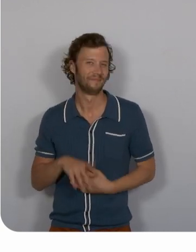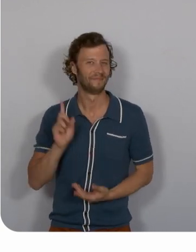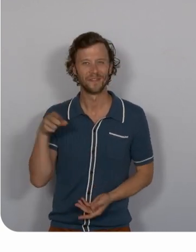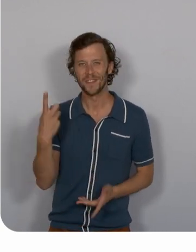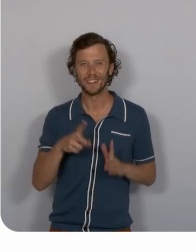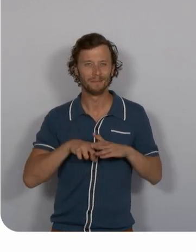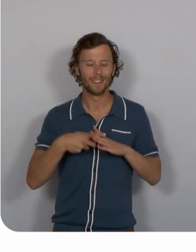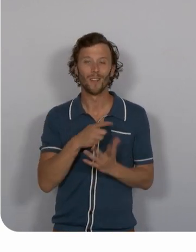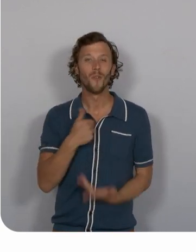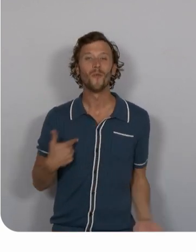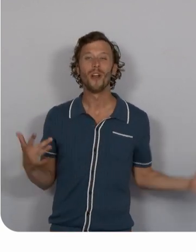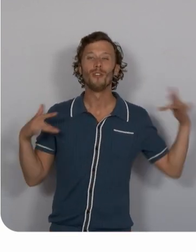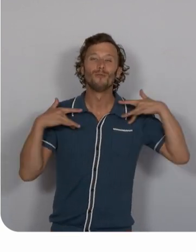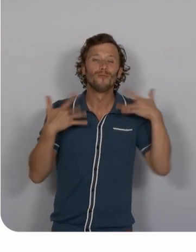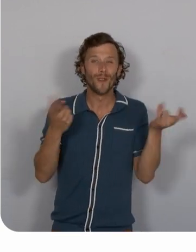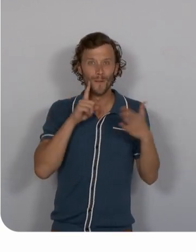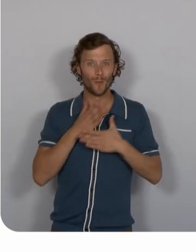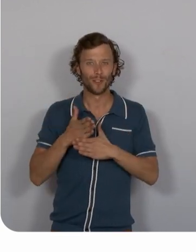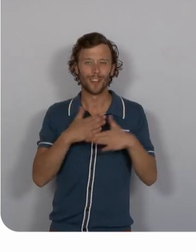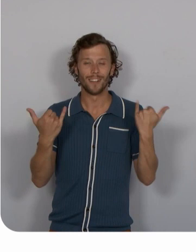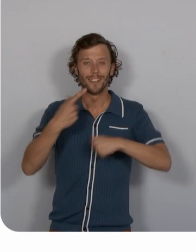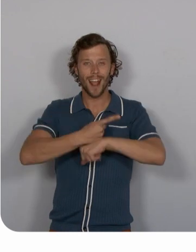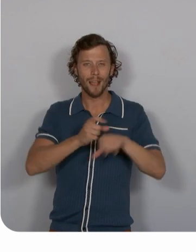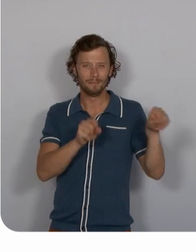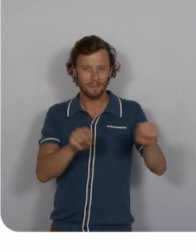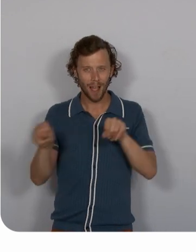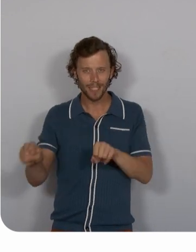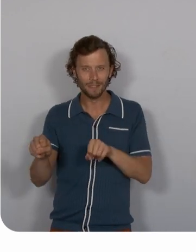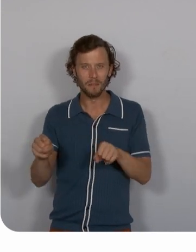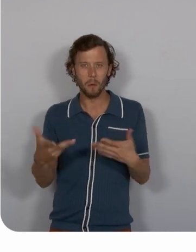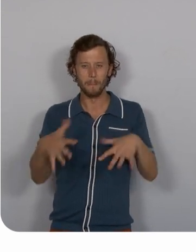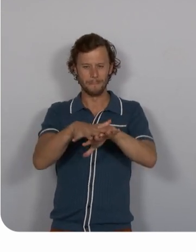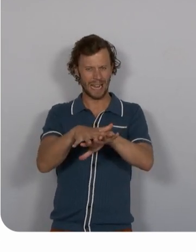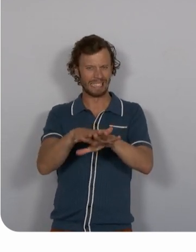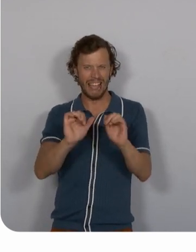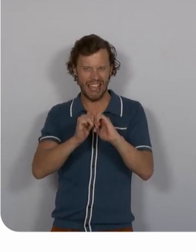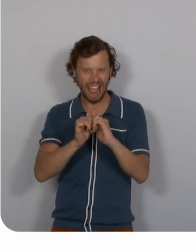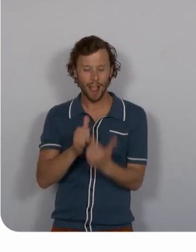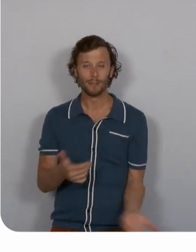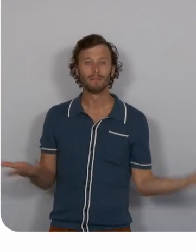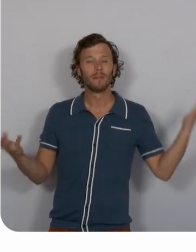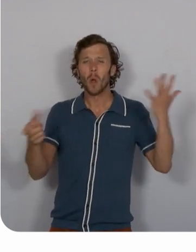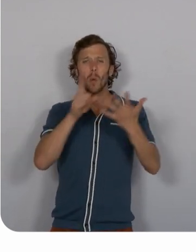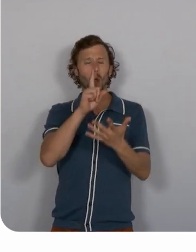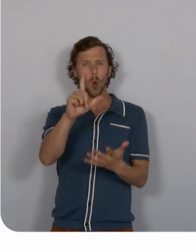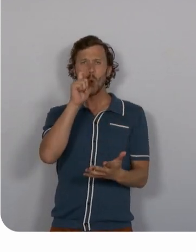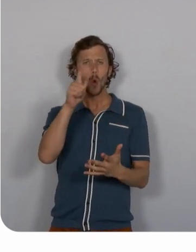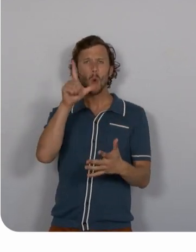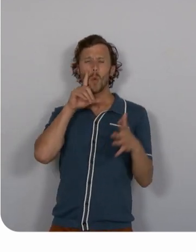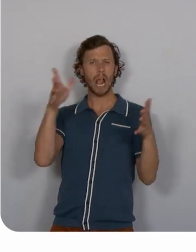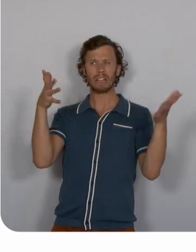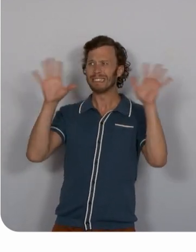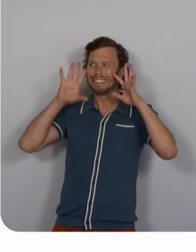possible in mixed reality today, it's going to be developers who will define this next